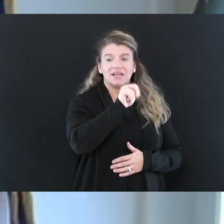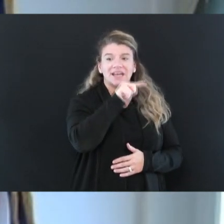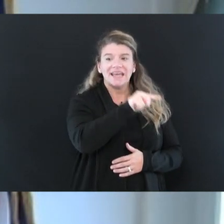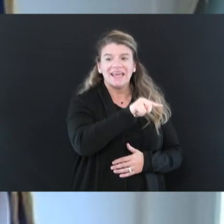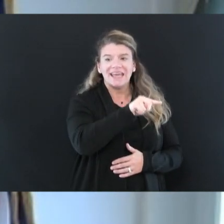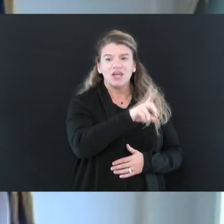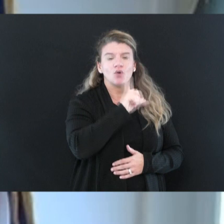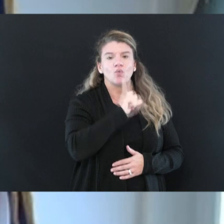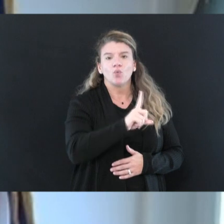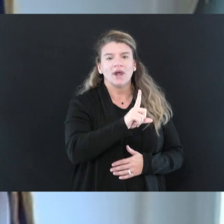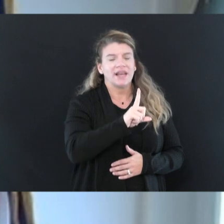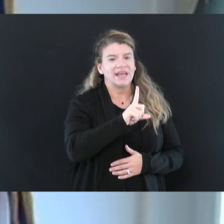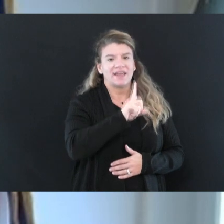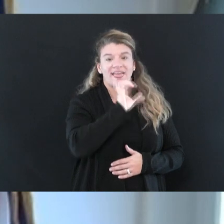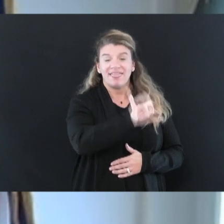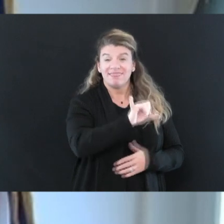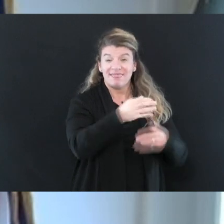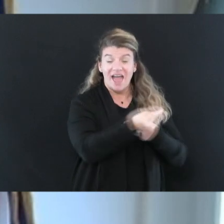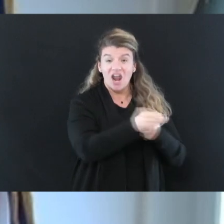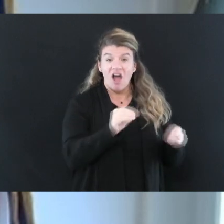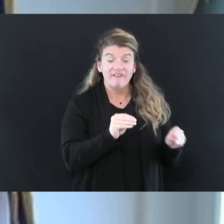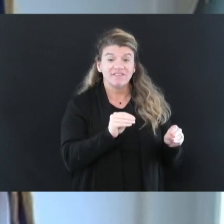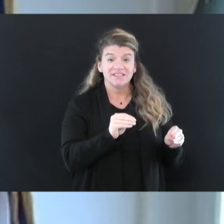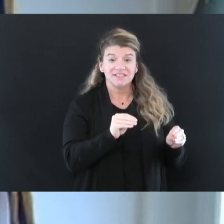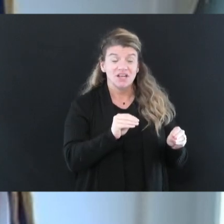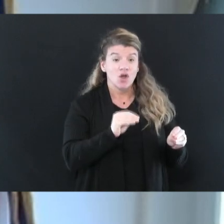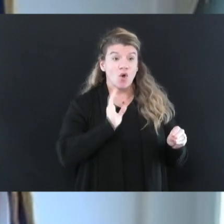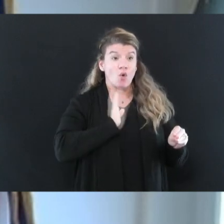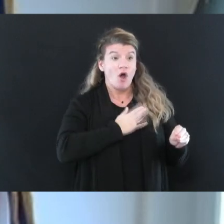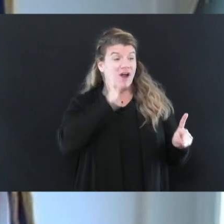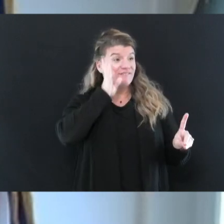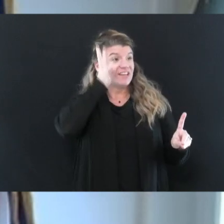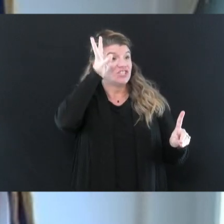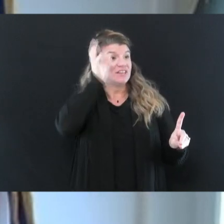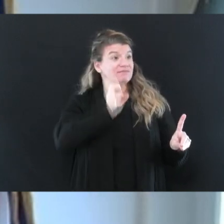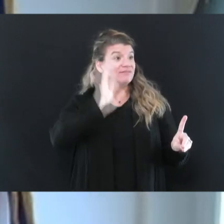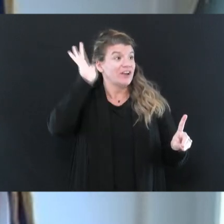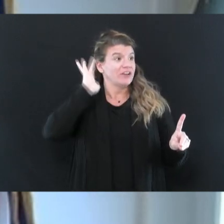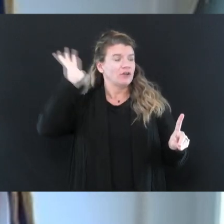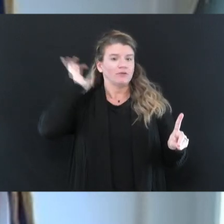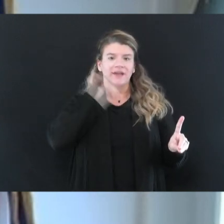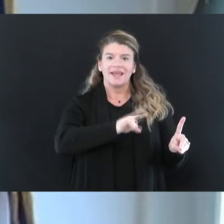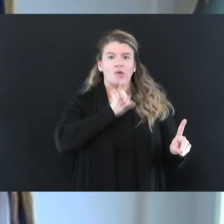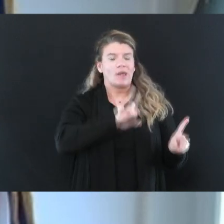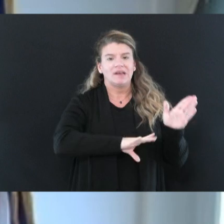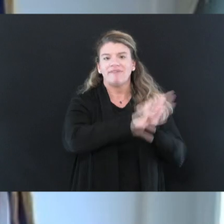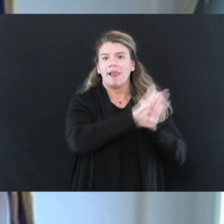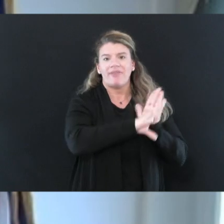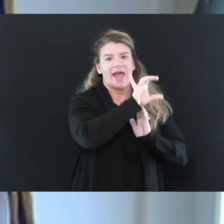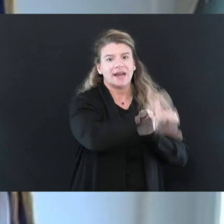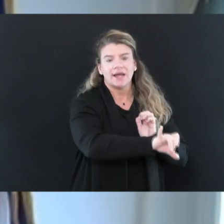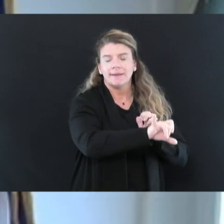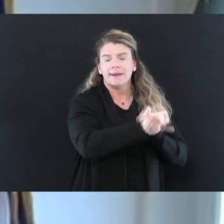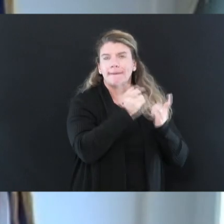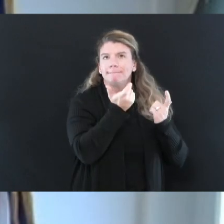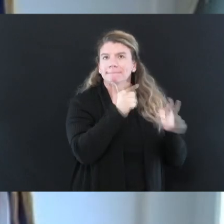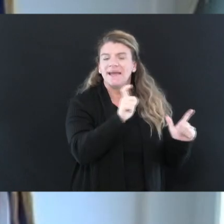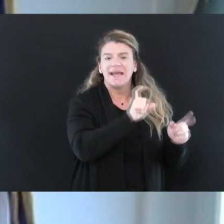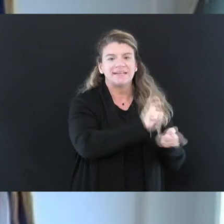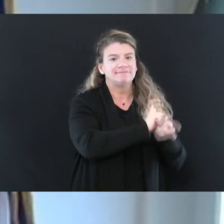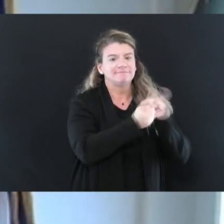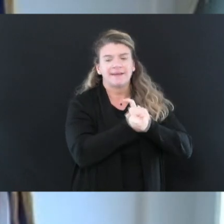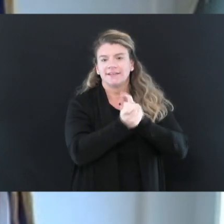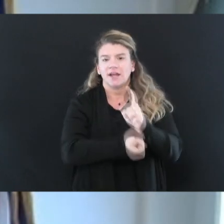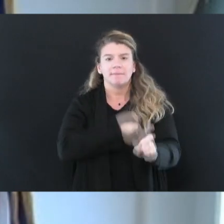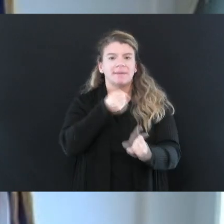really made that office what we had envisioned several years ago, and he has made quite a difference to